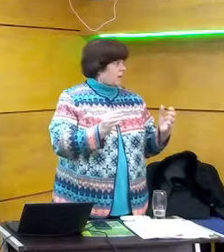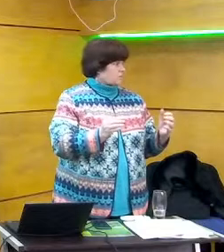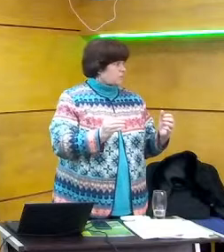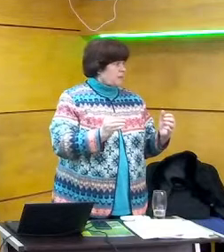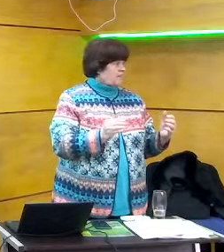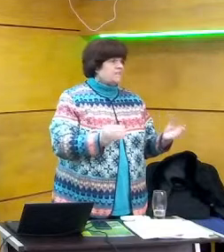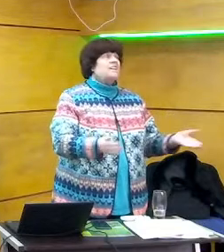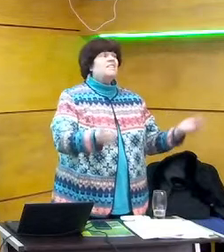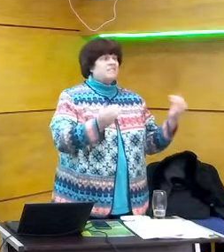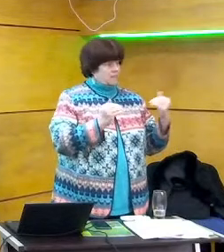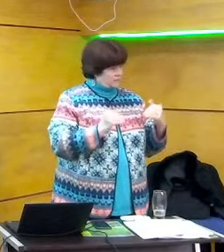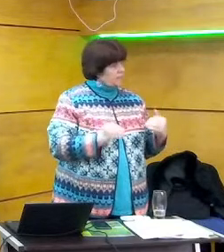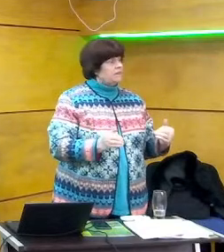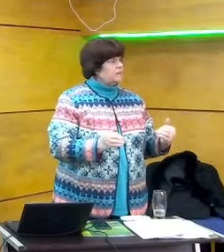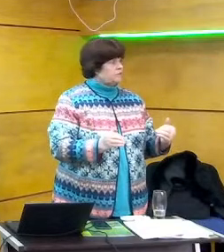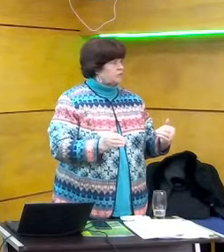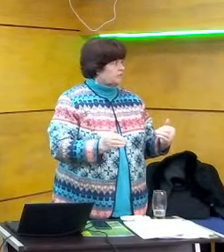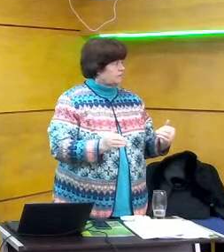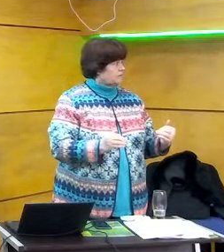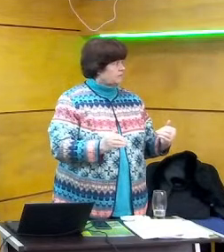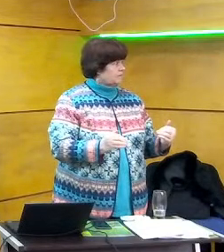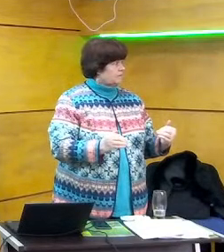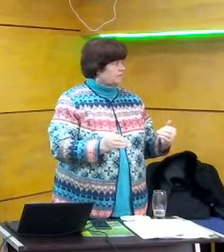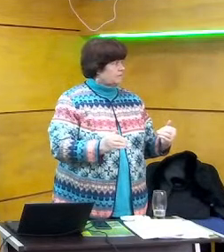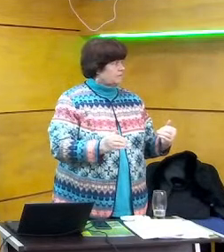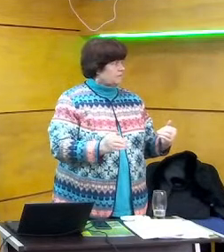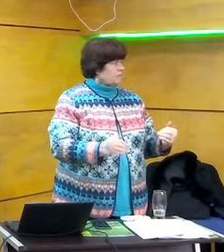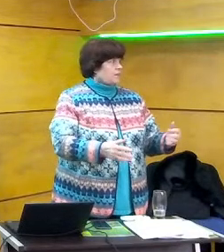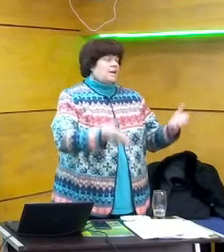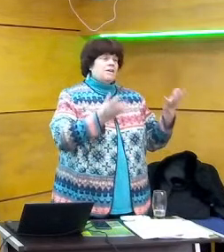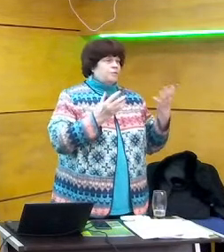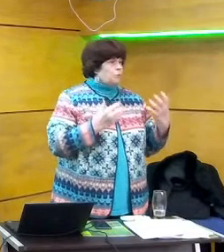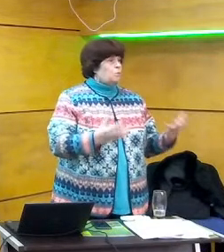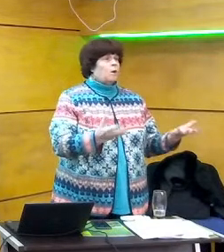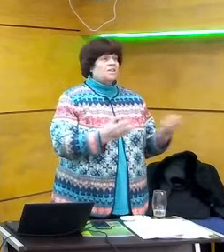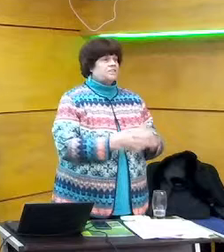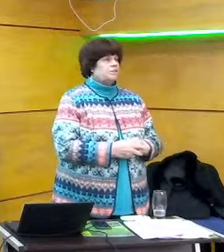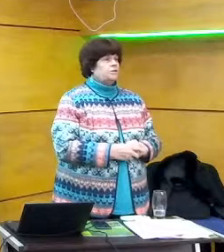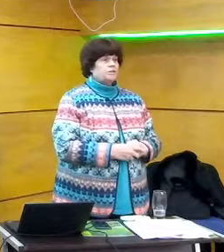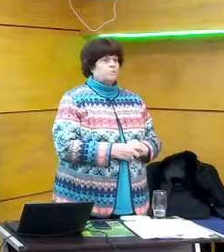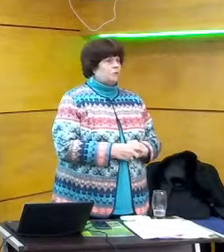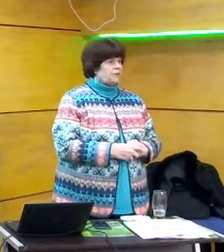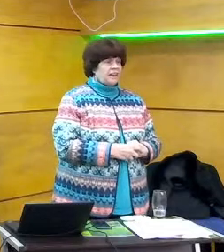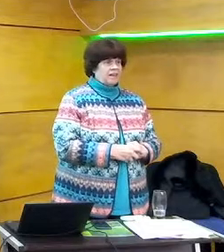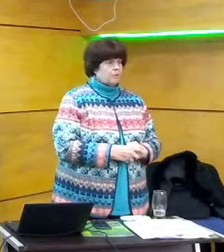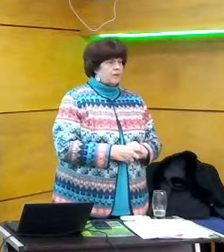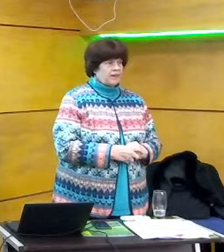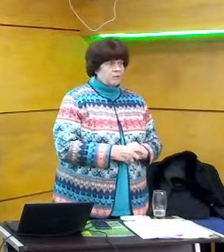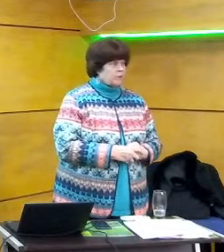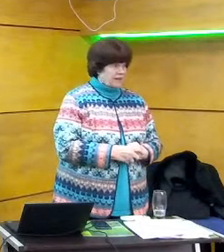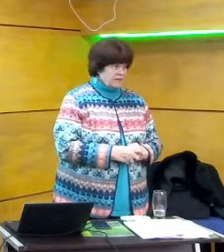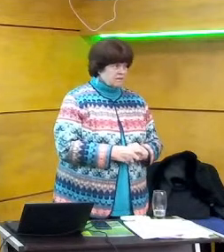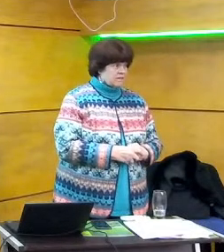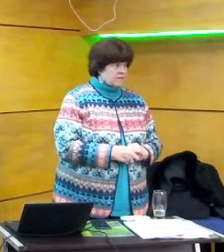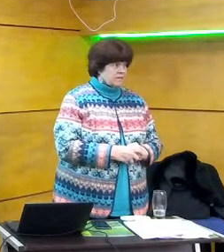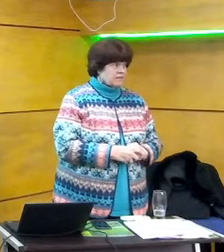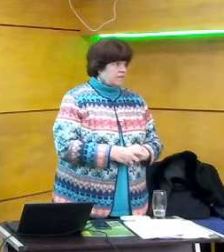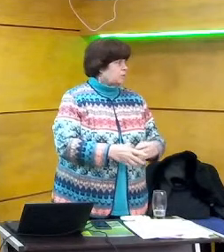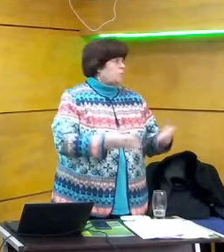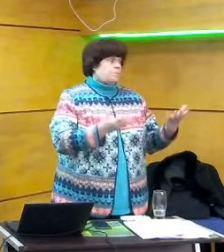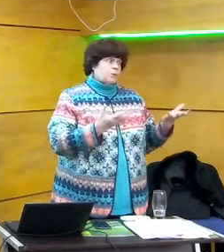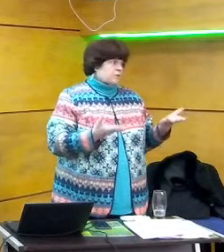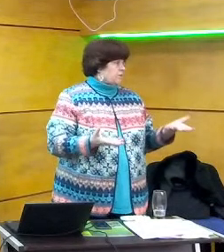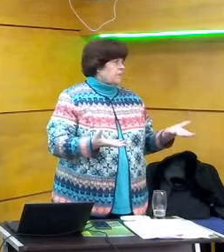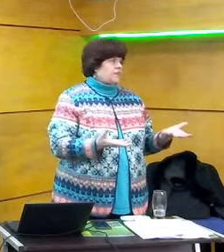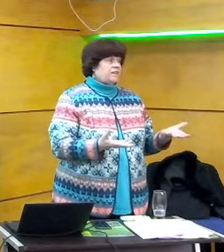on outer space is done in English. If you want to communicate with anyone else,